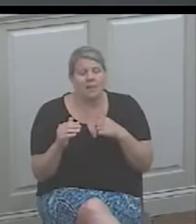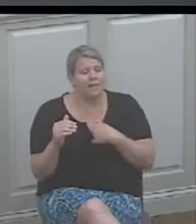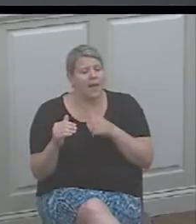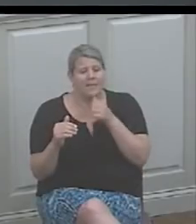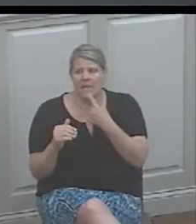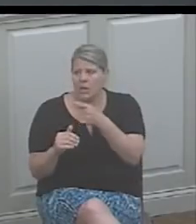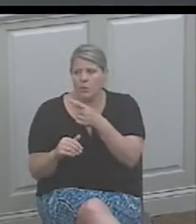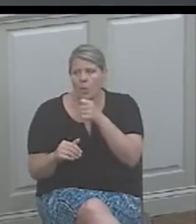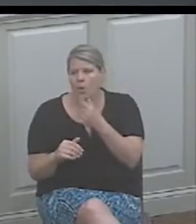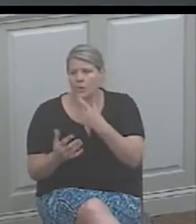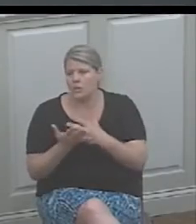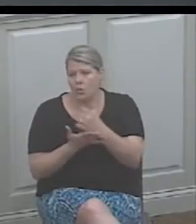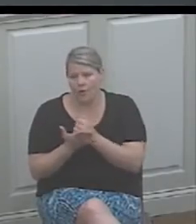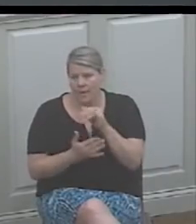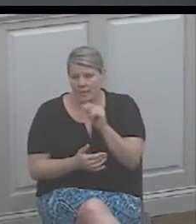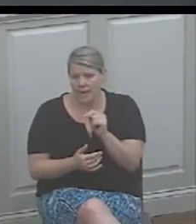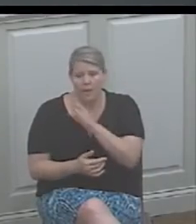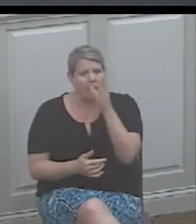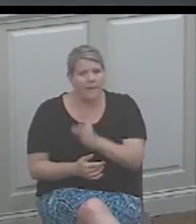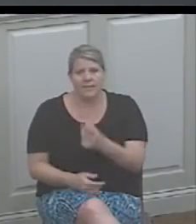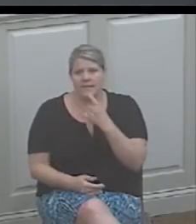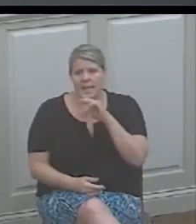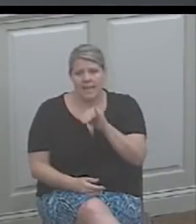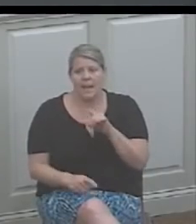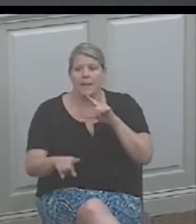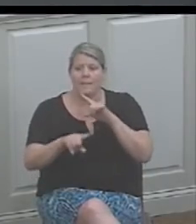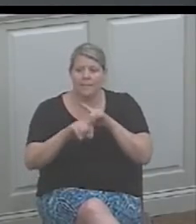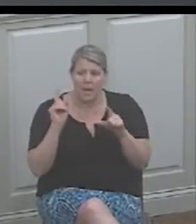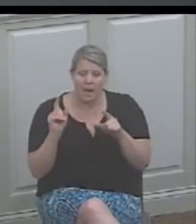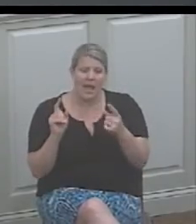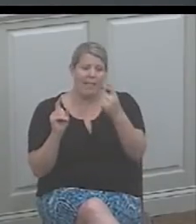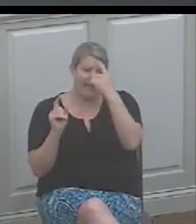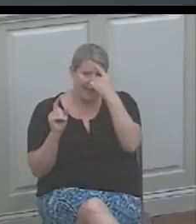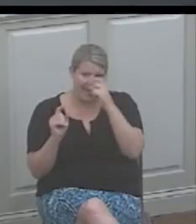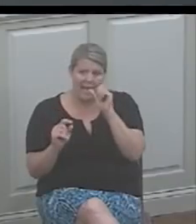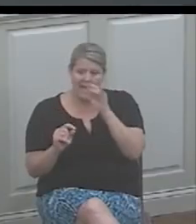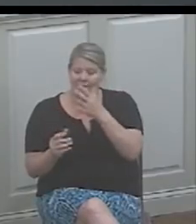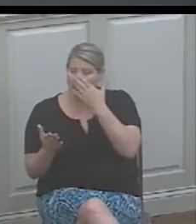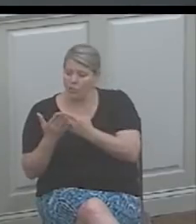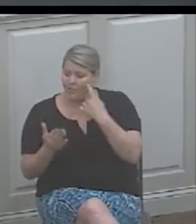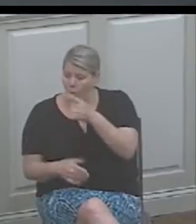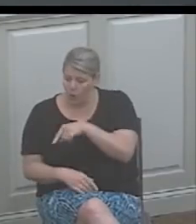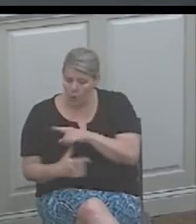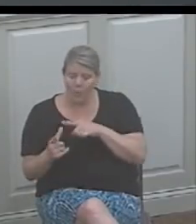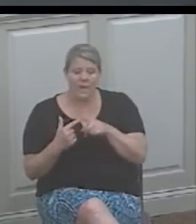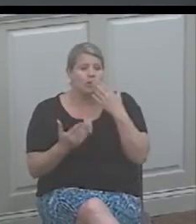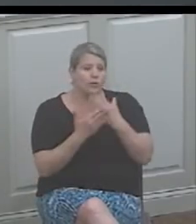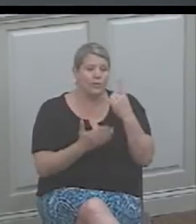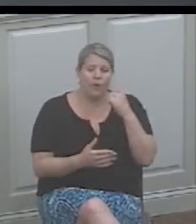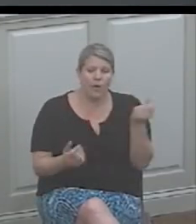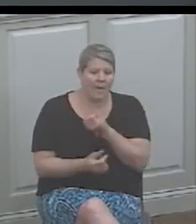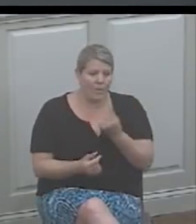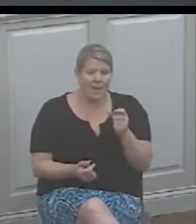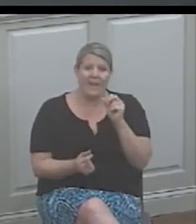got, okay? By no means. I would never say that. But I think that if what's good for the goose is good for the gander, and if you